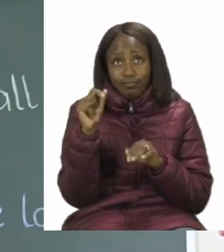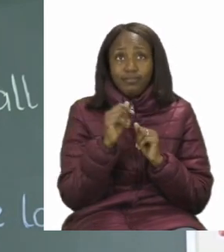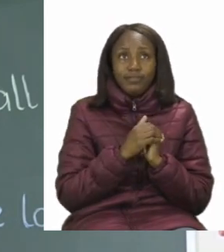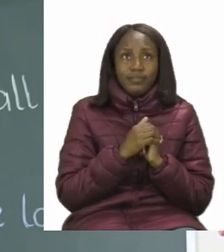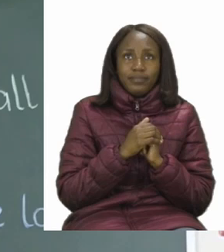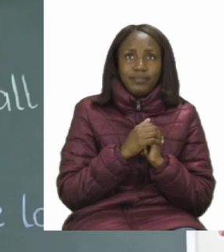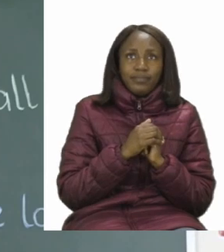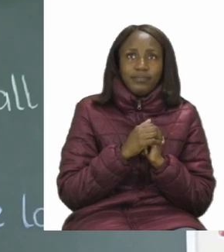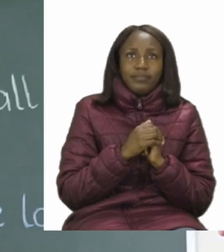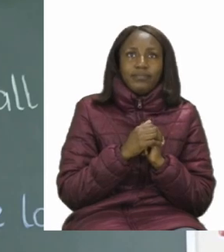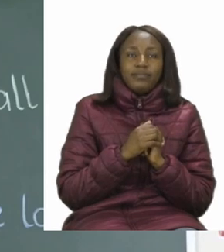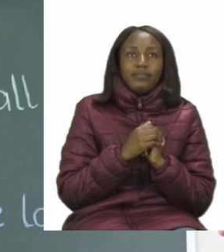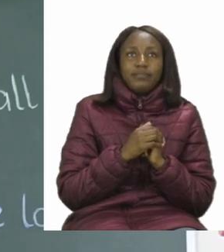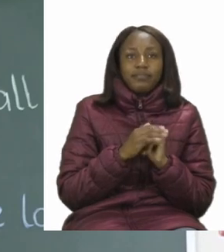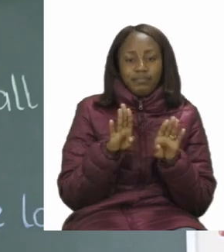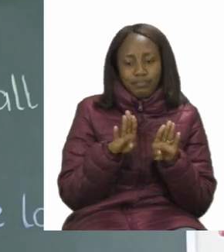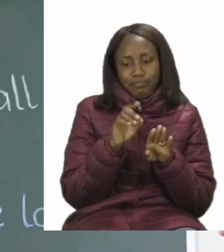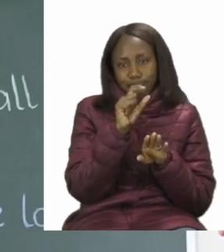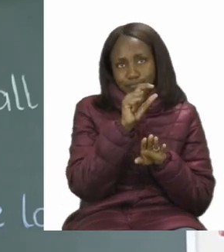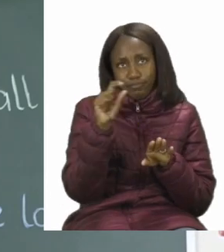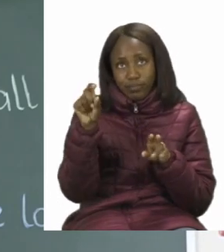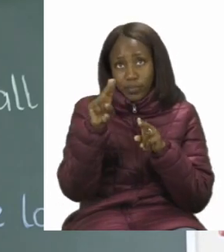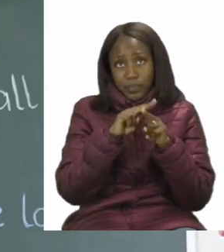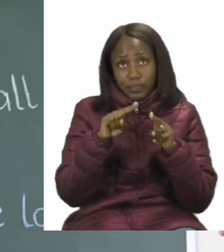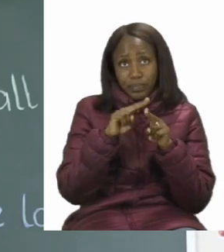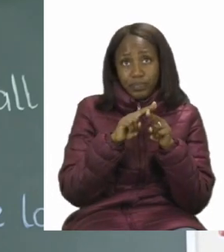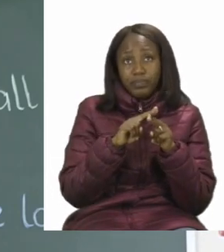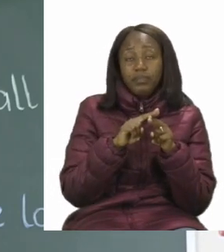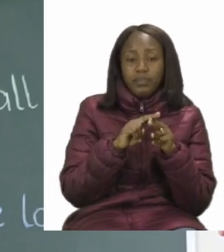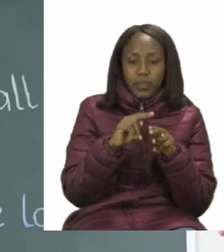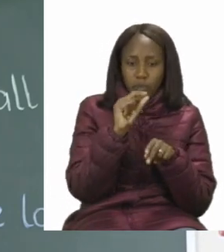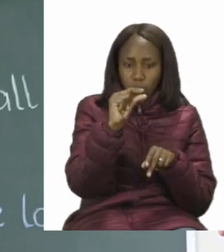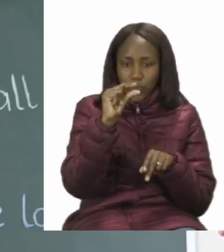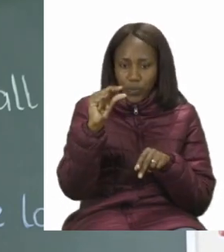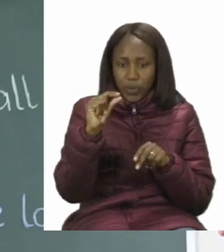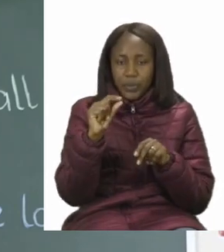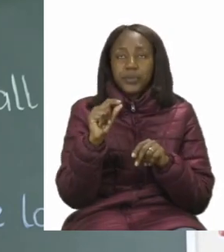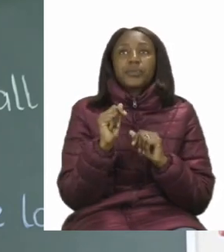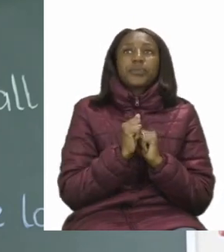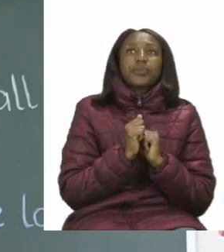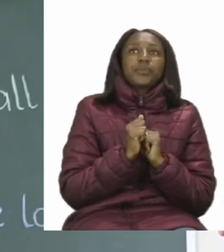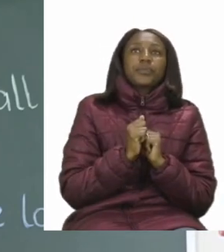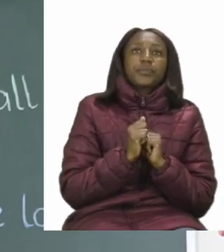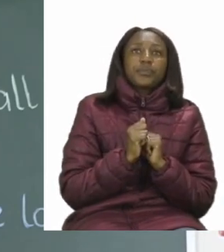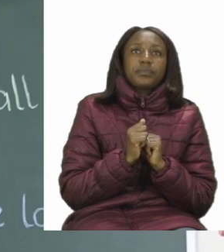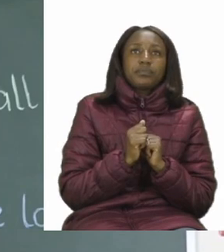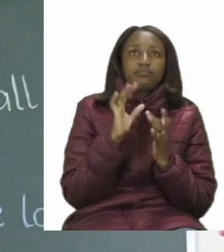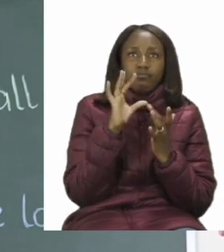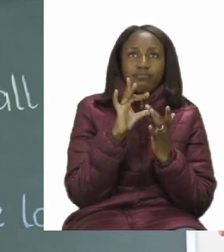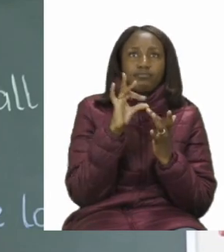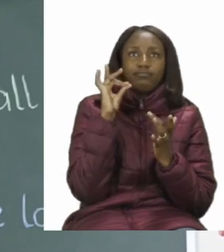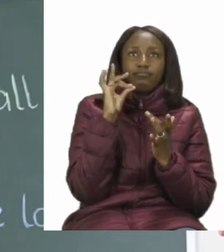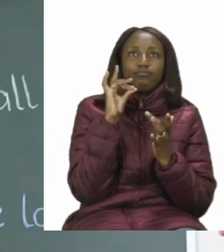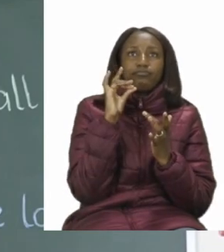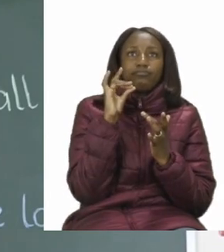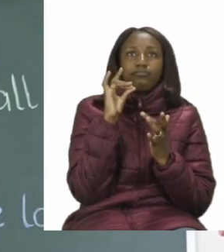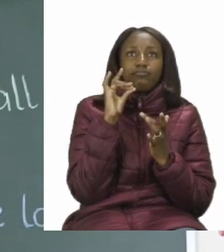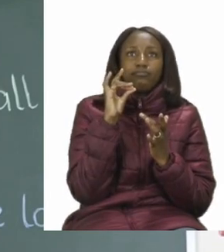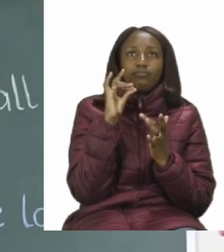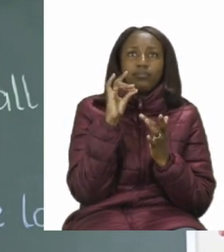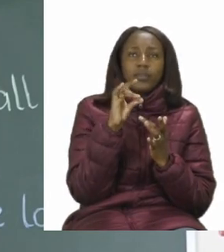You're going to make sentences using the words or phrases below. I have chosen the phrase